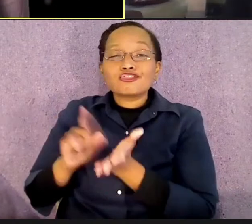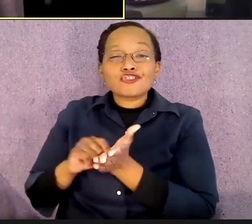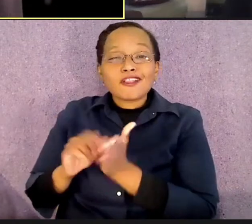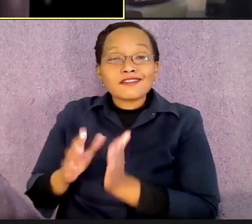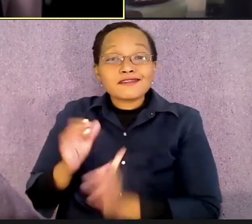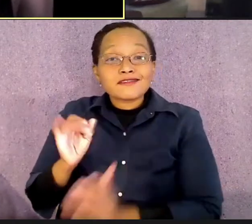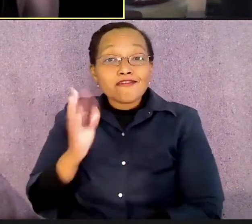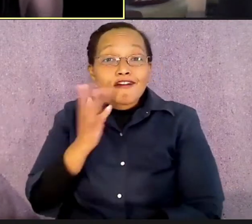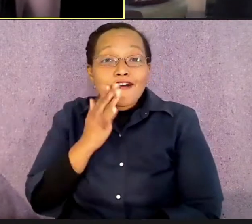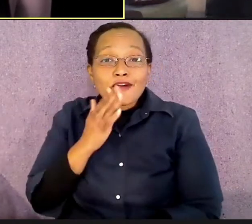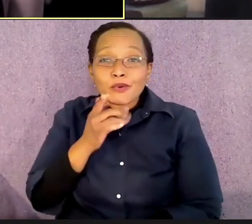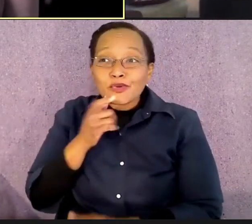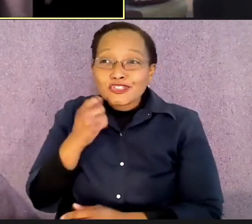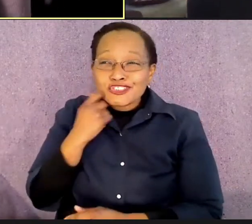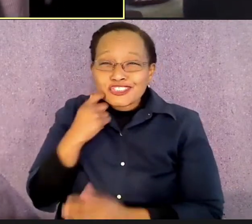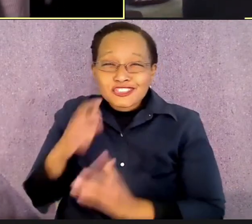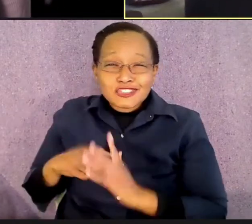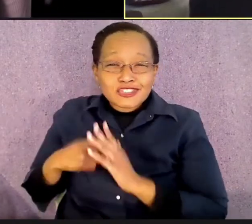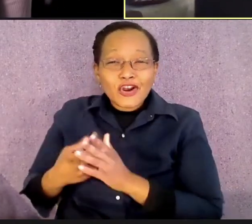media?